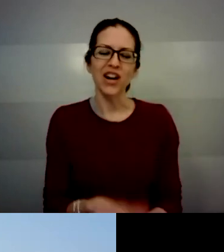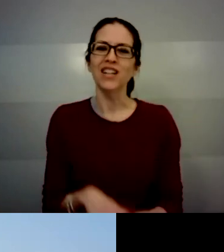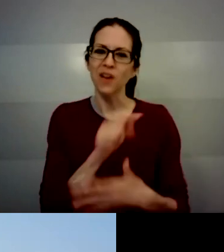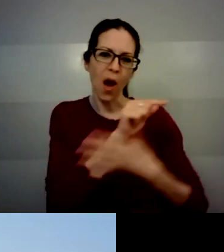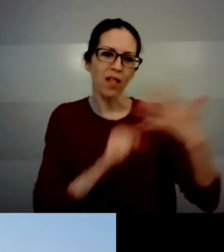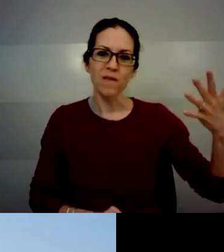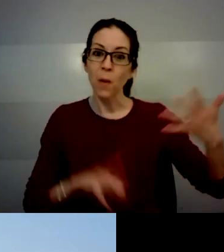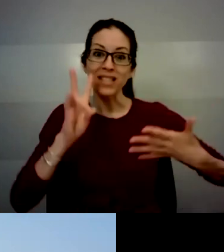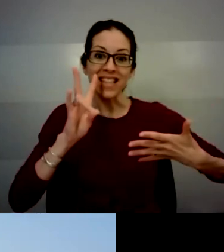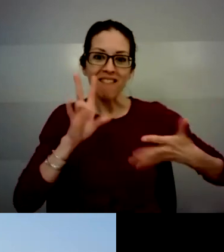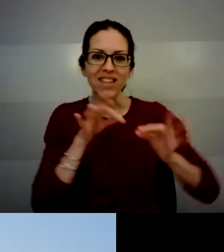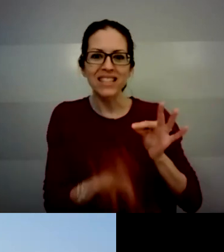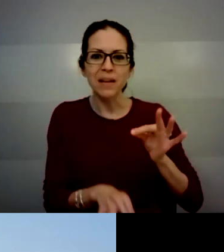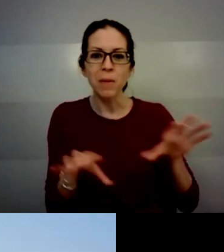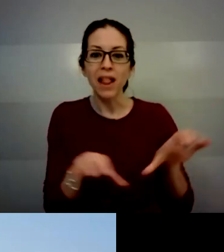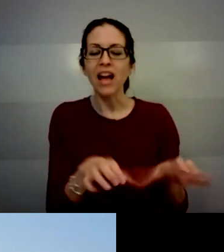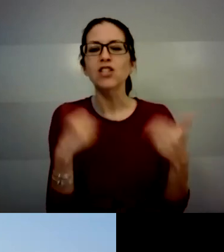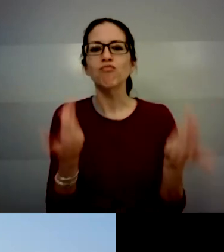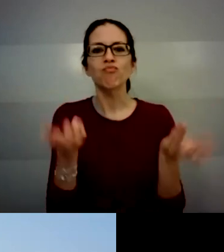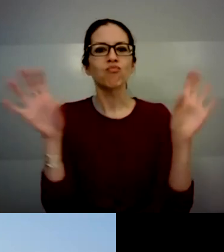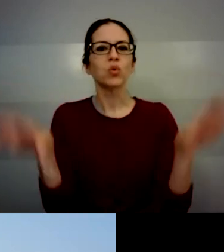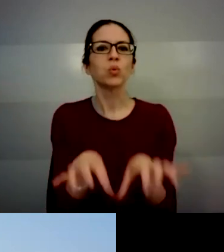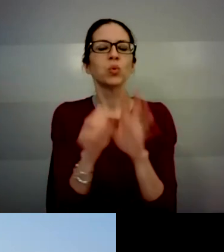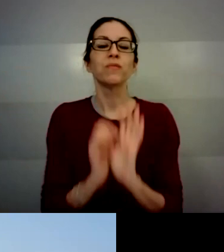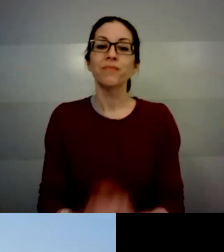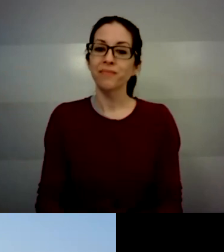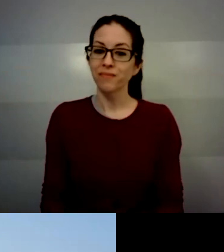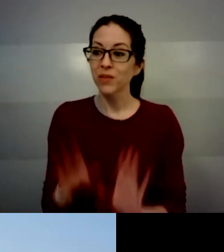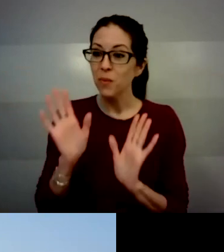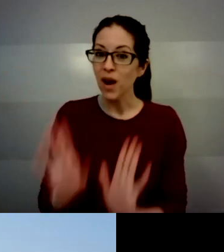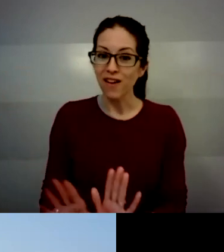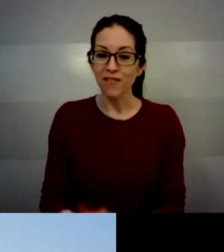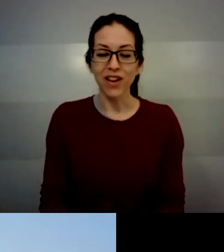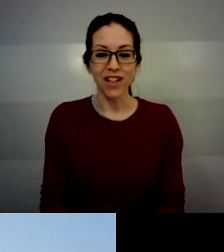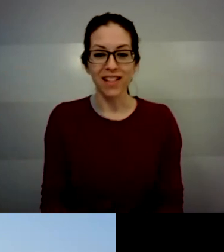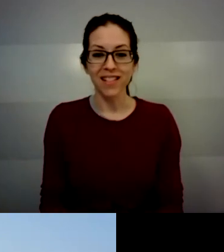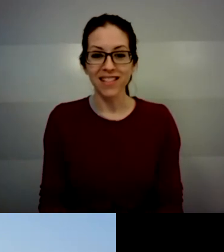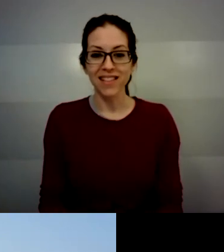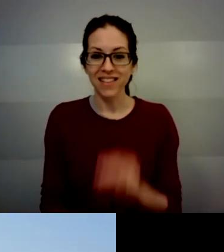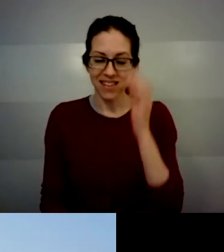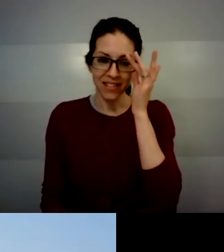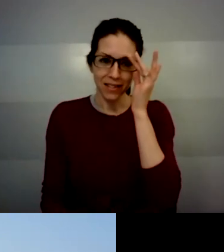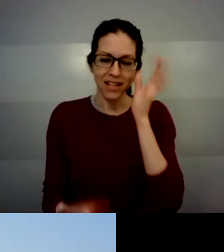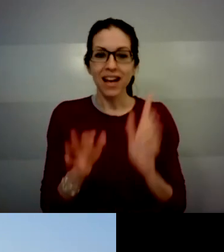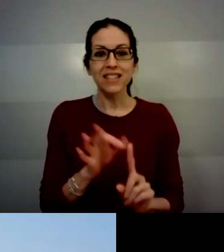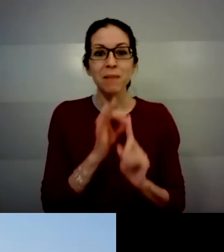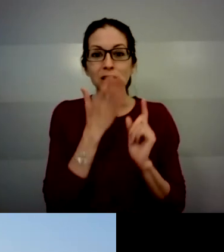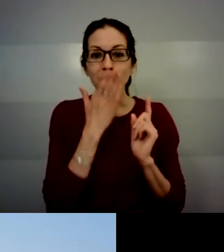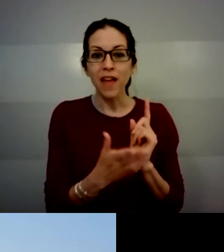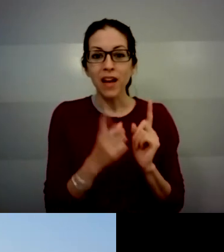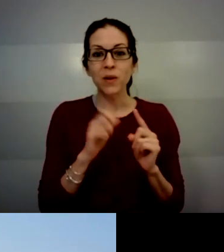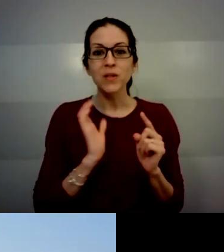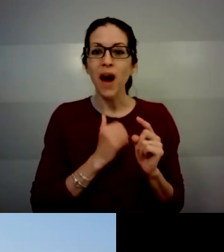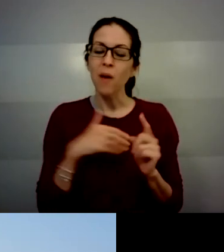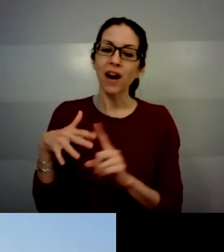of those seven simple actions and put them in practice. Wonderful. And again, special thank you to the Environment for